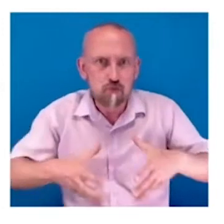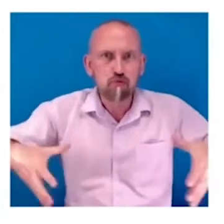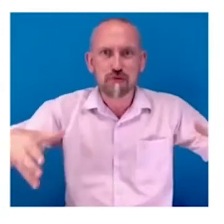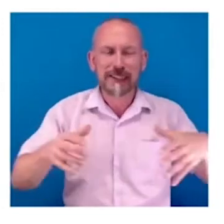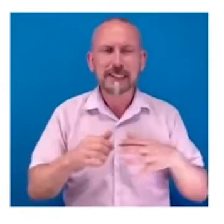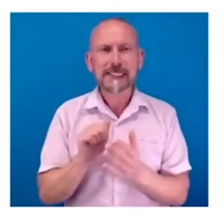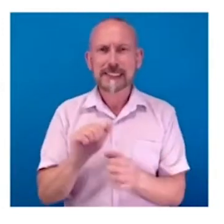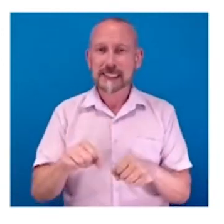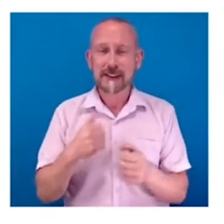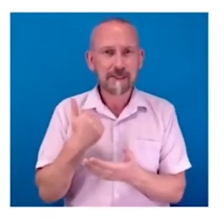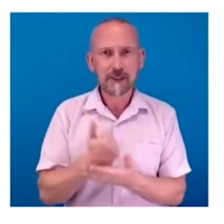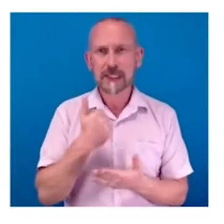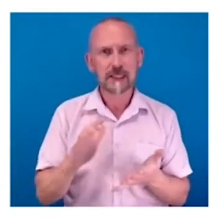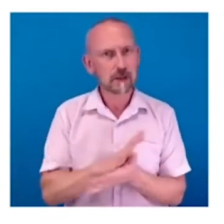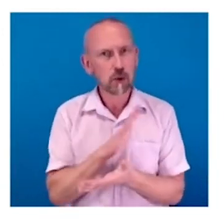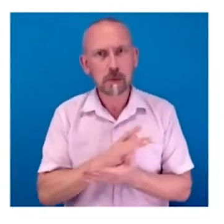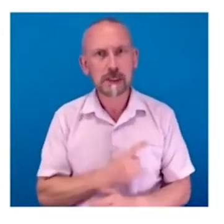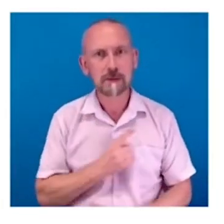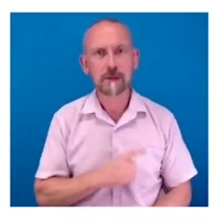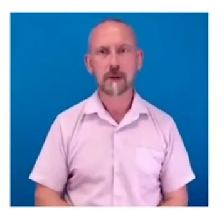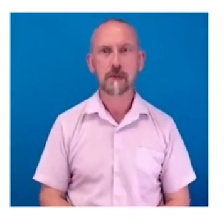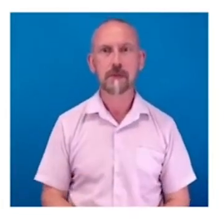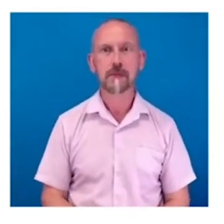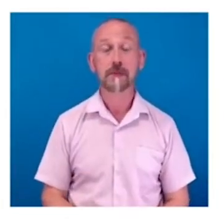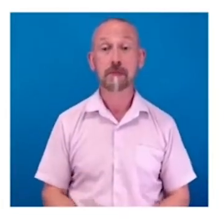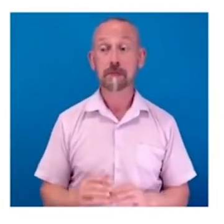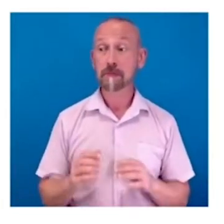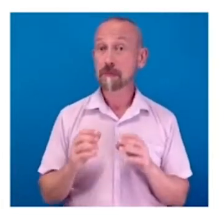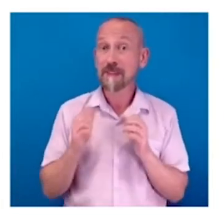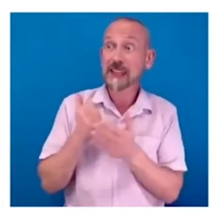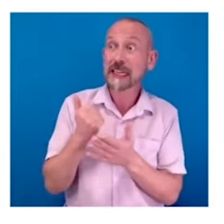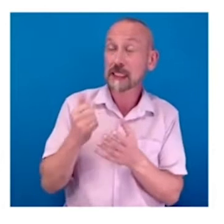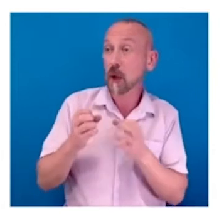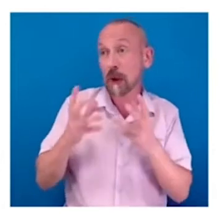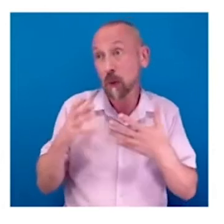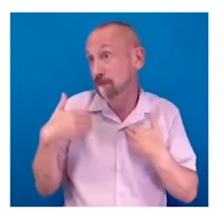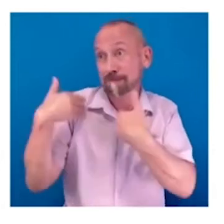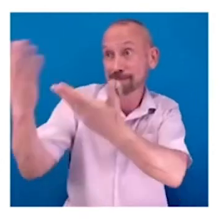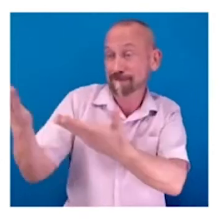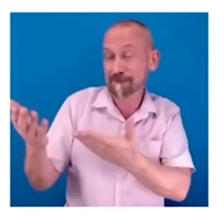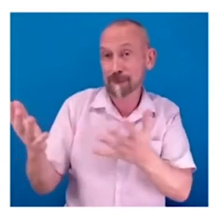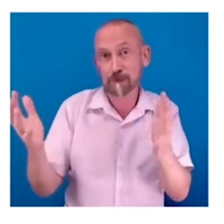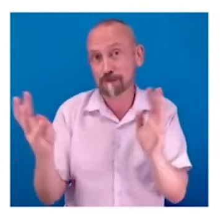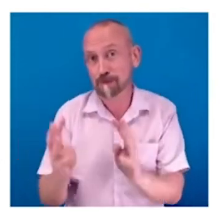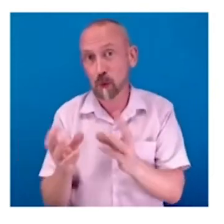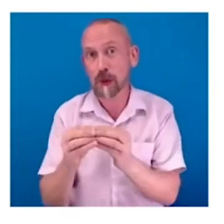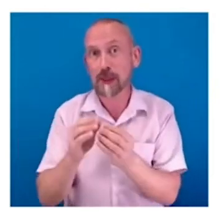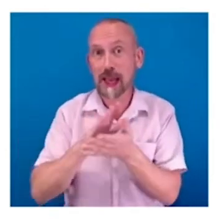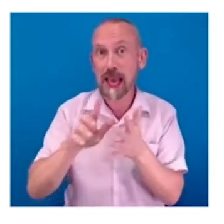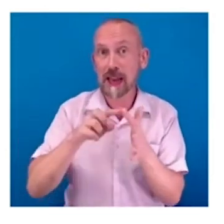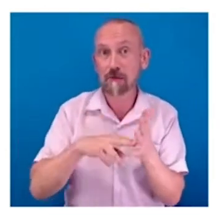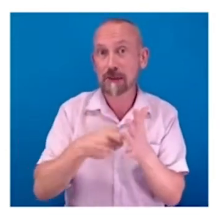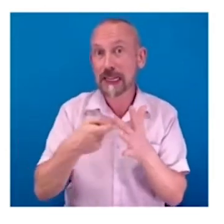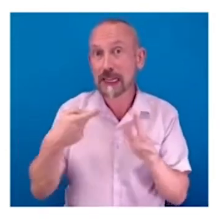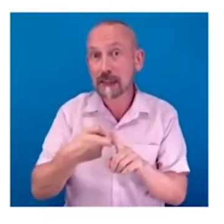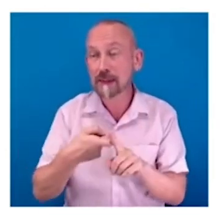you. Fantastic. Well, without further ado, I'm going to let you hand over and join Henrik and Alexander. I really look forward to hearing what we've got